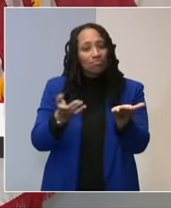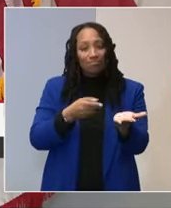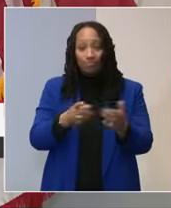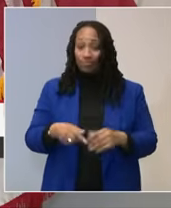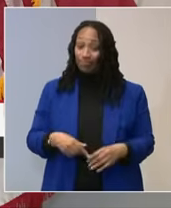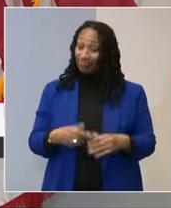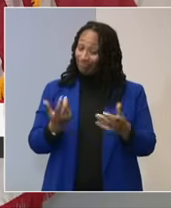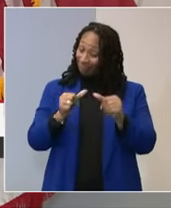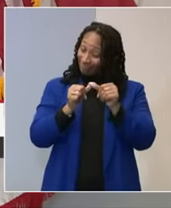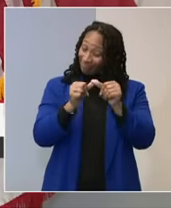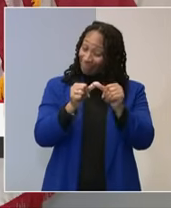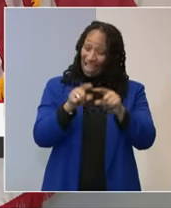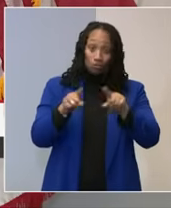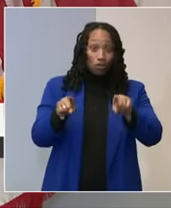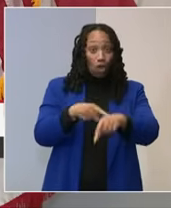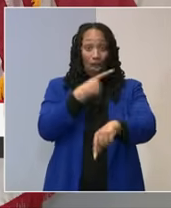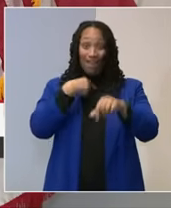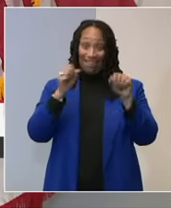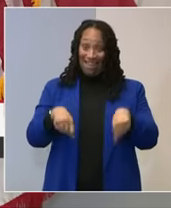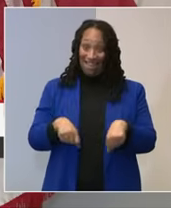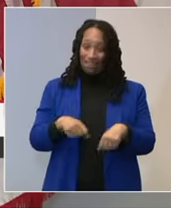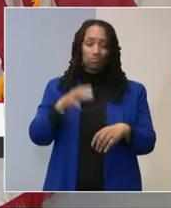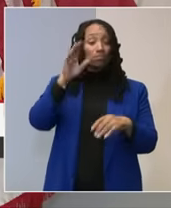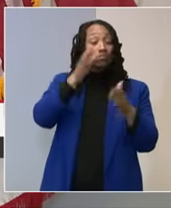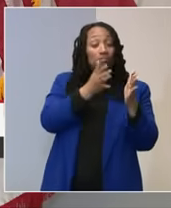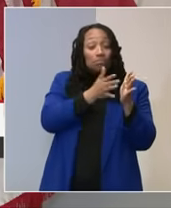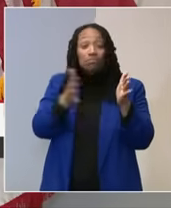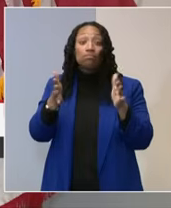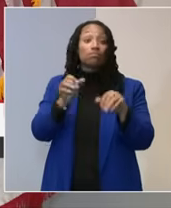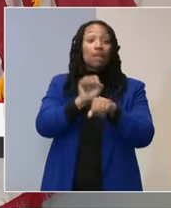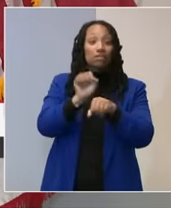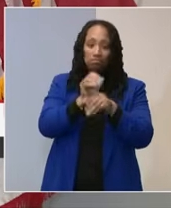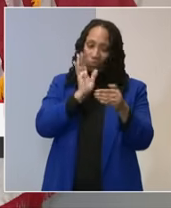able to finish most of them. Okay.